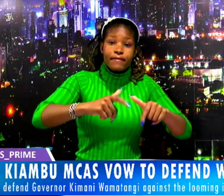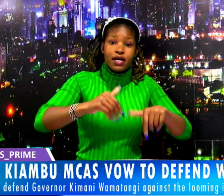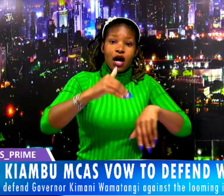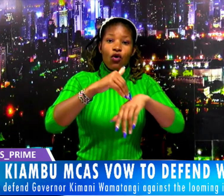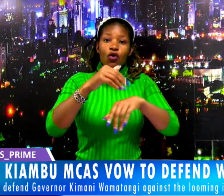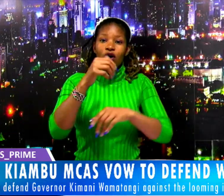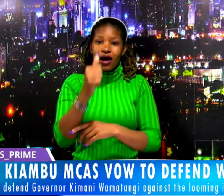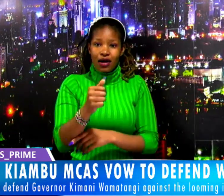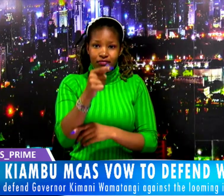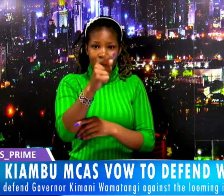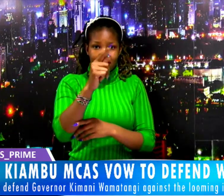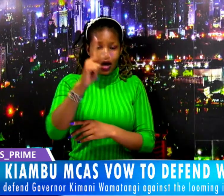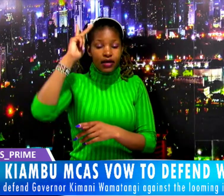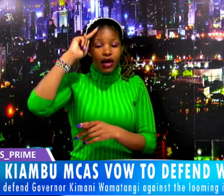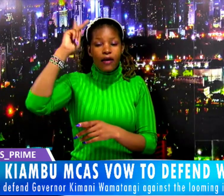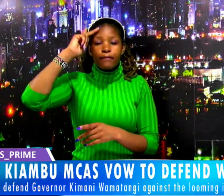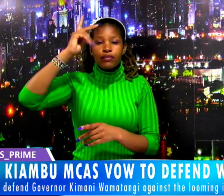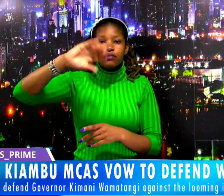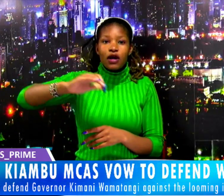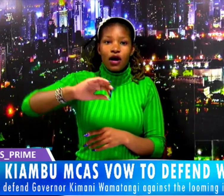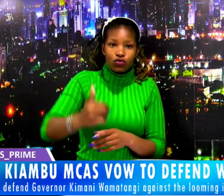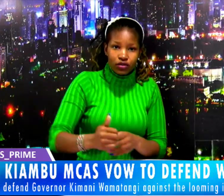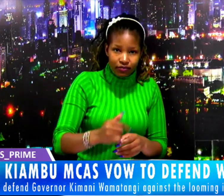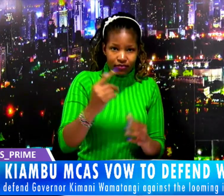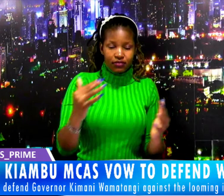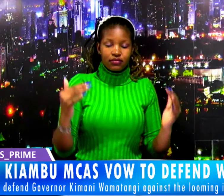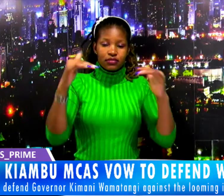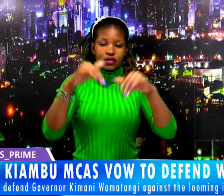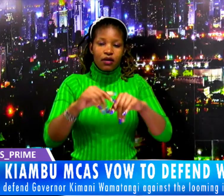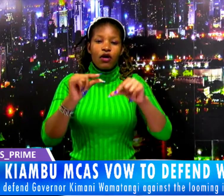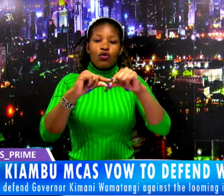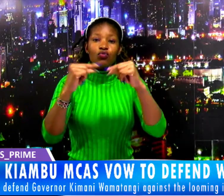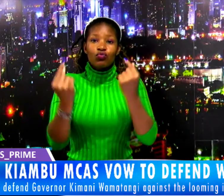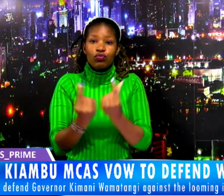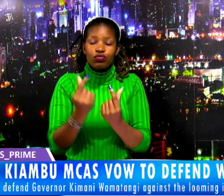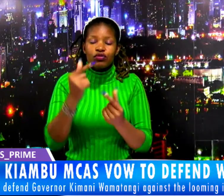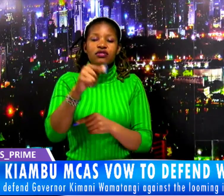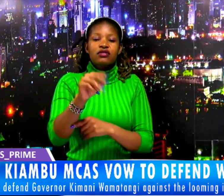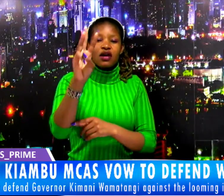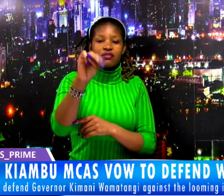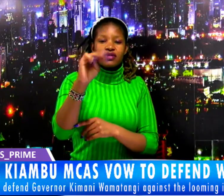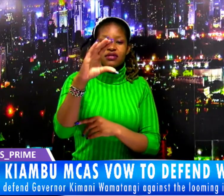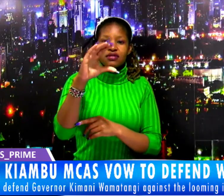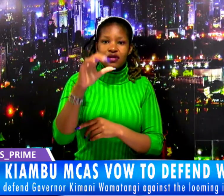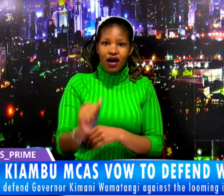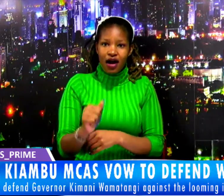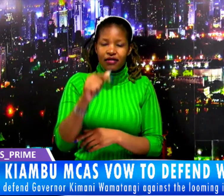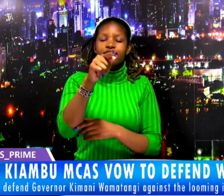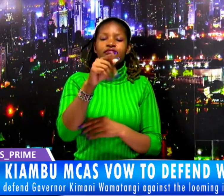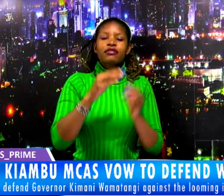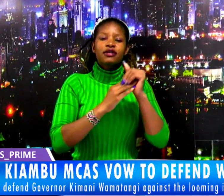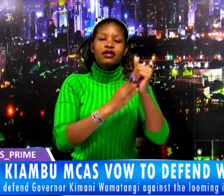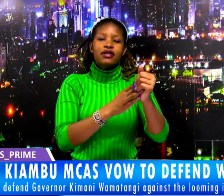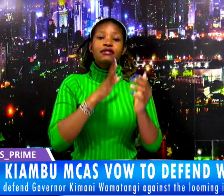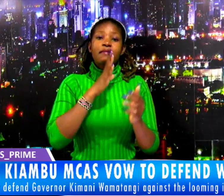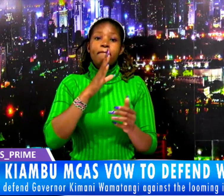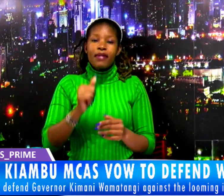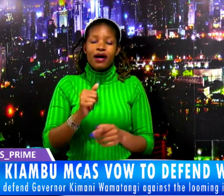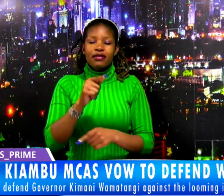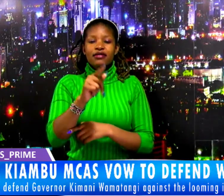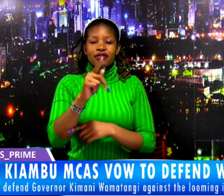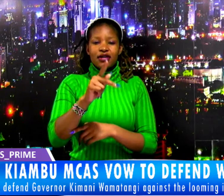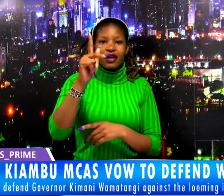motivated. Speaking to the press at the Kiambu County Assembly ground,